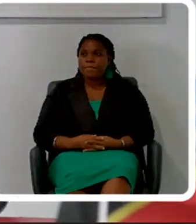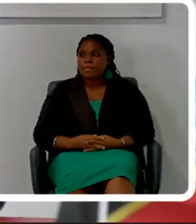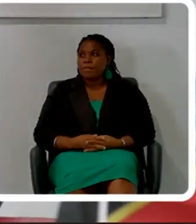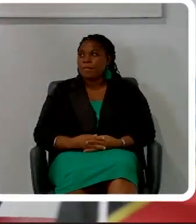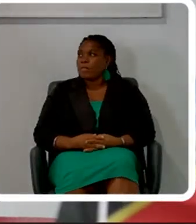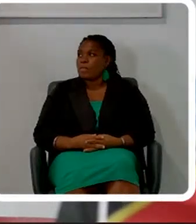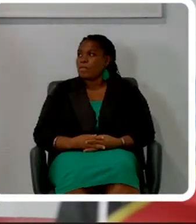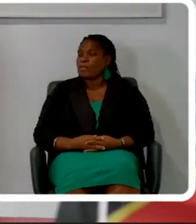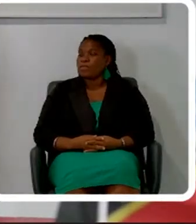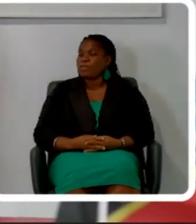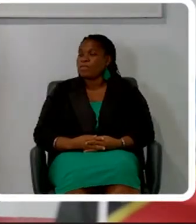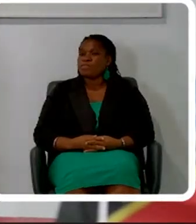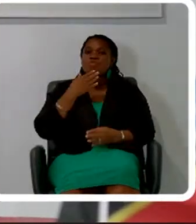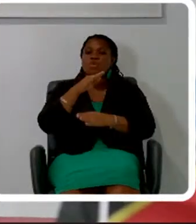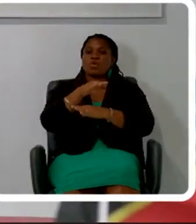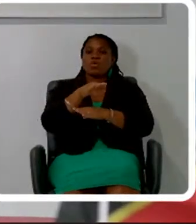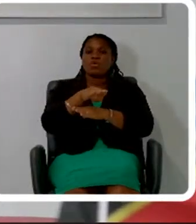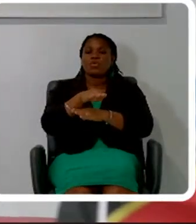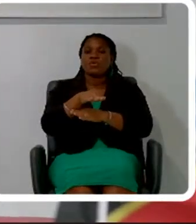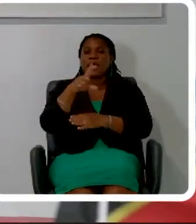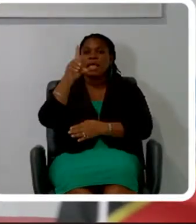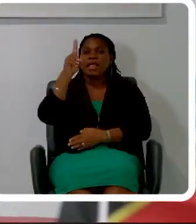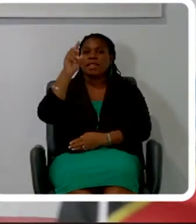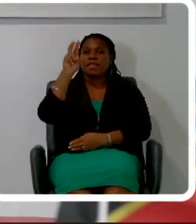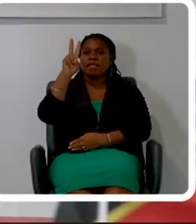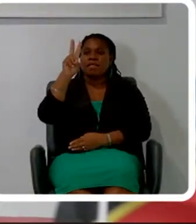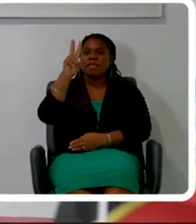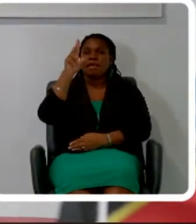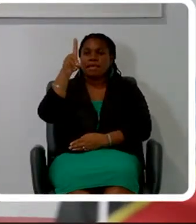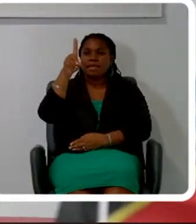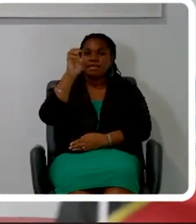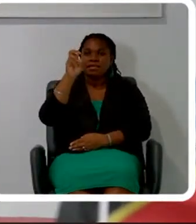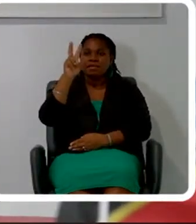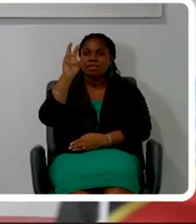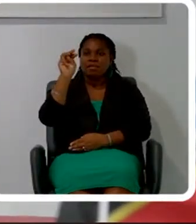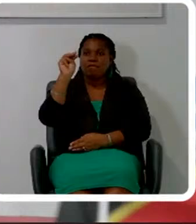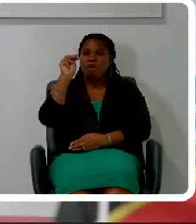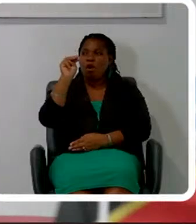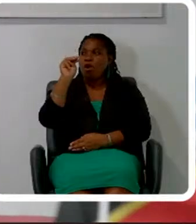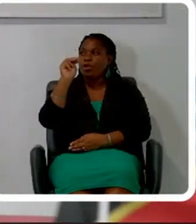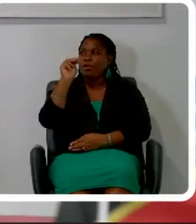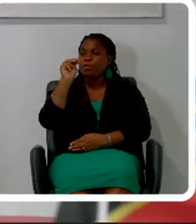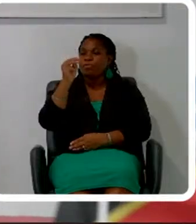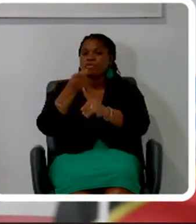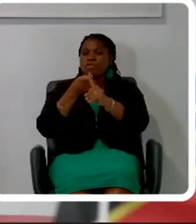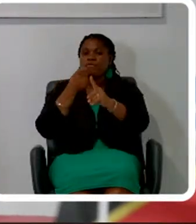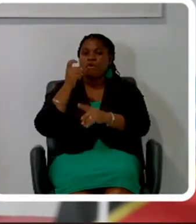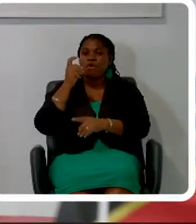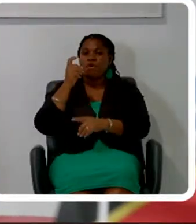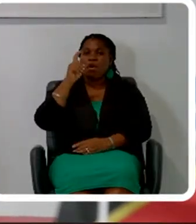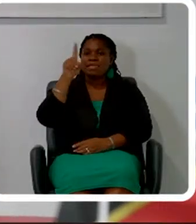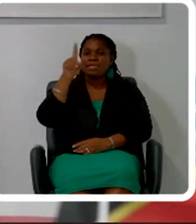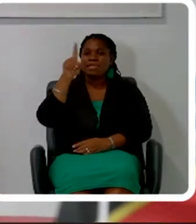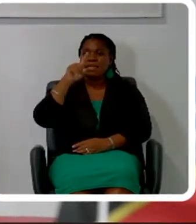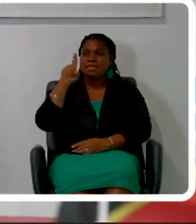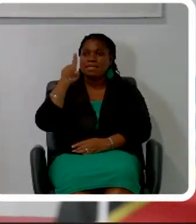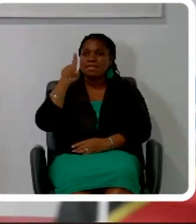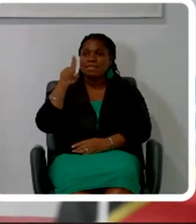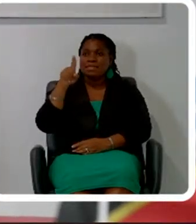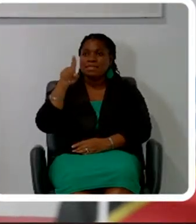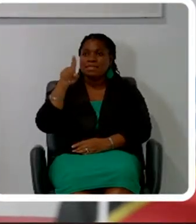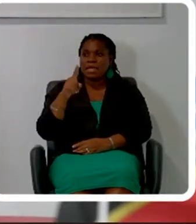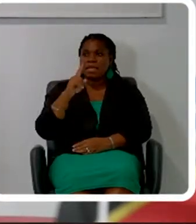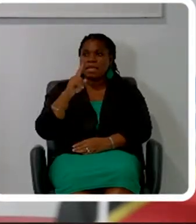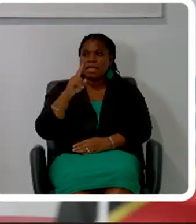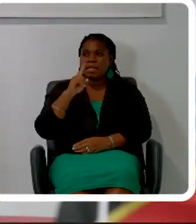right. Good afternoon. Devon Colnidus, yes. ZIZ Broadcasting Corporation. Regarding the Summit of